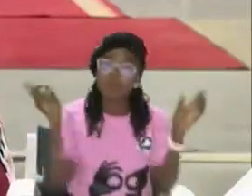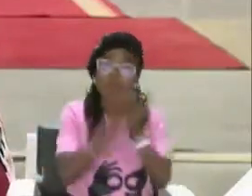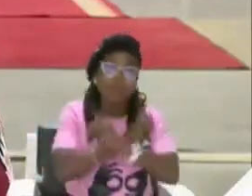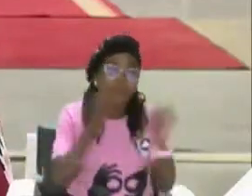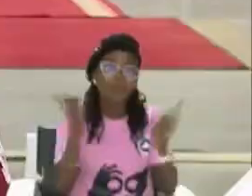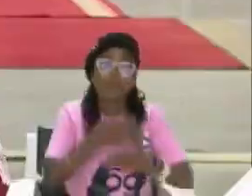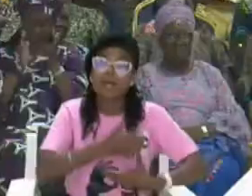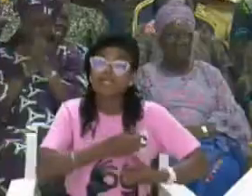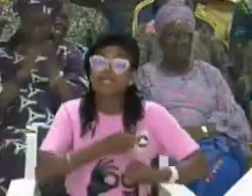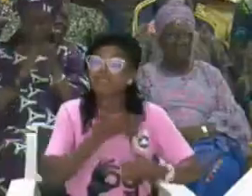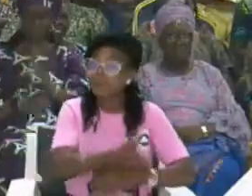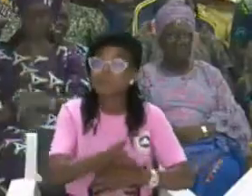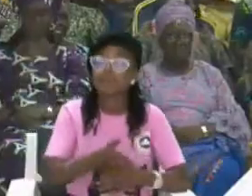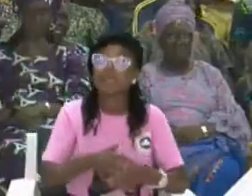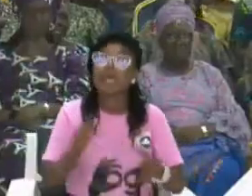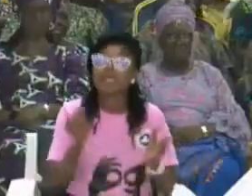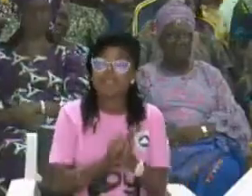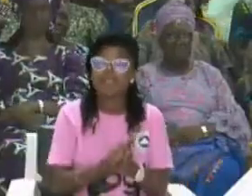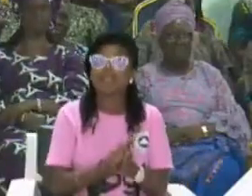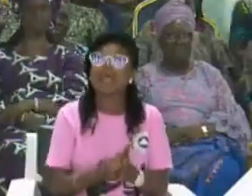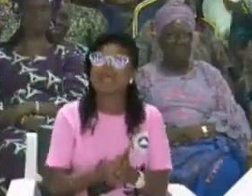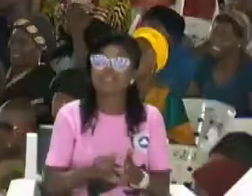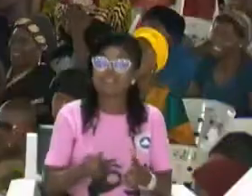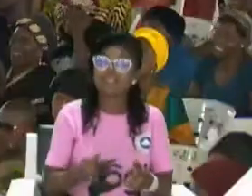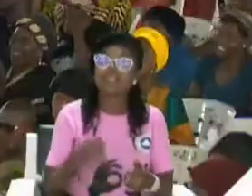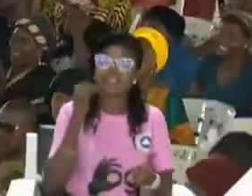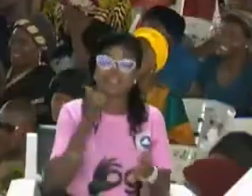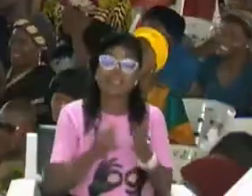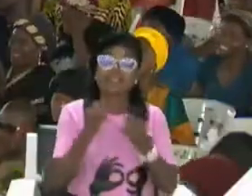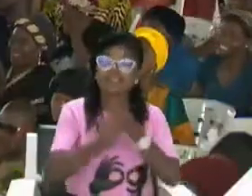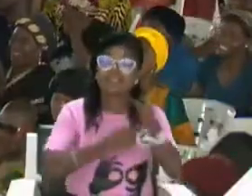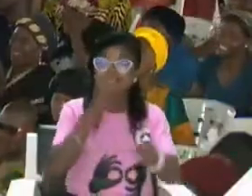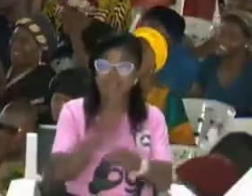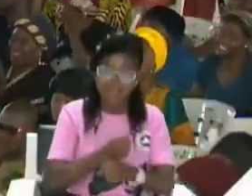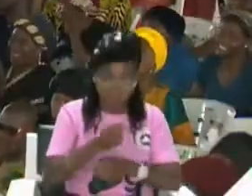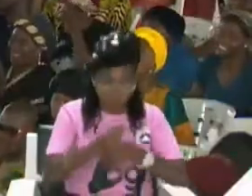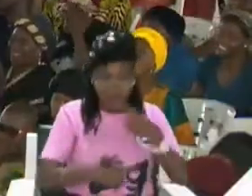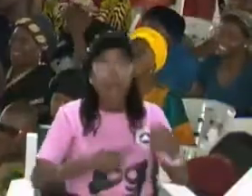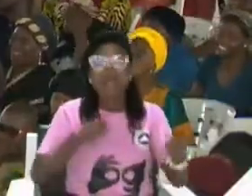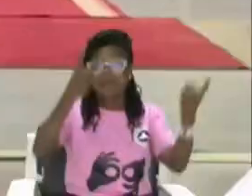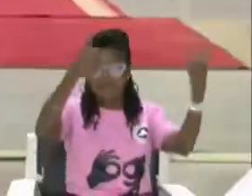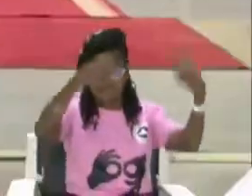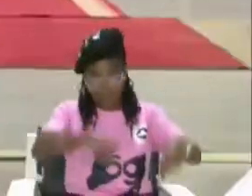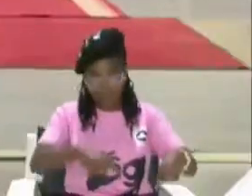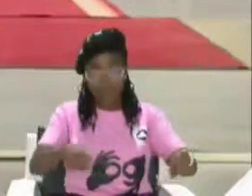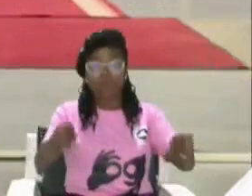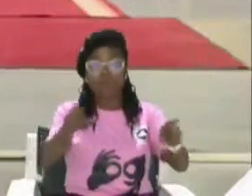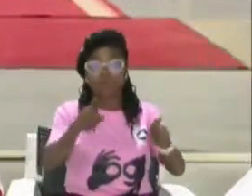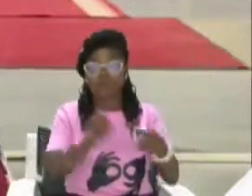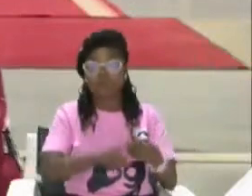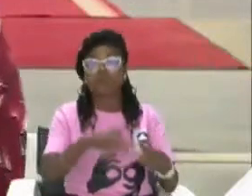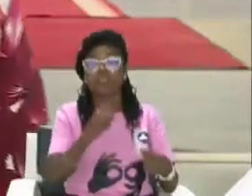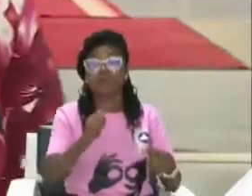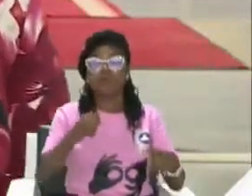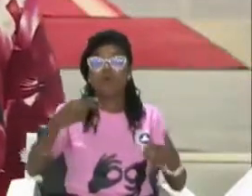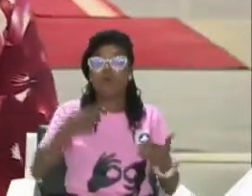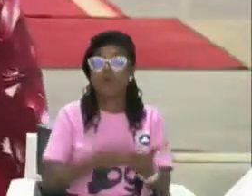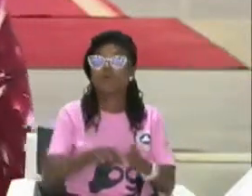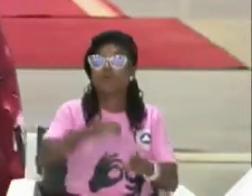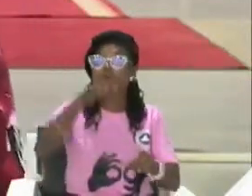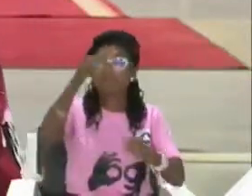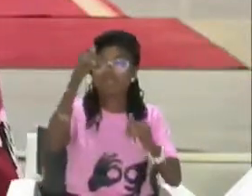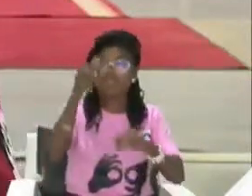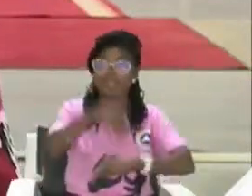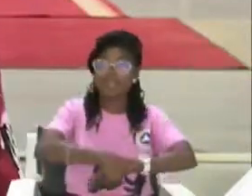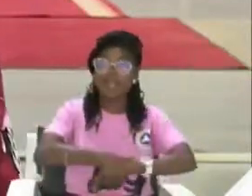Last May, I came also to the Holy Ghost night,